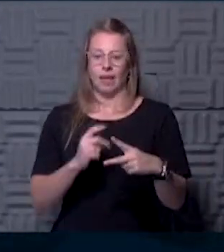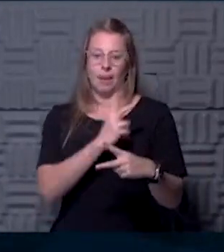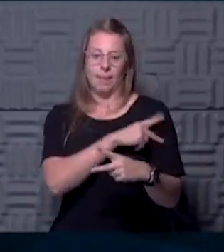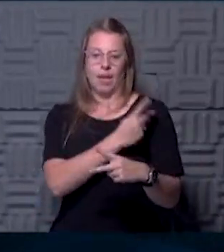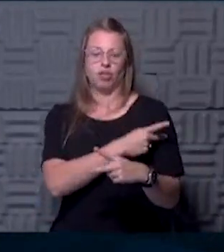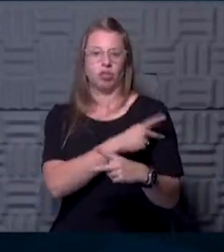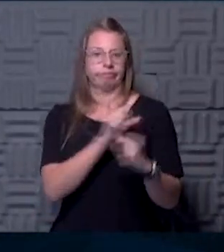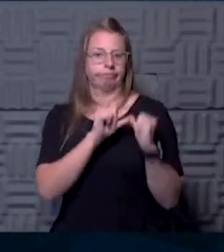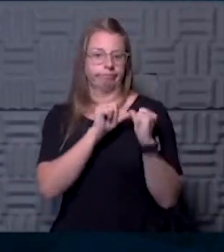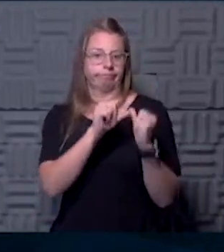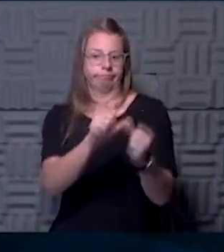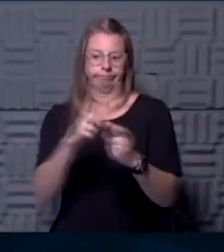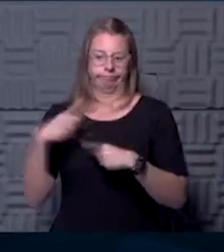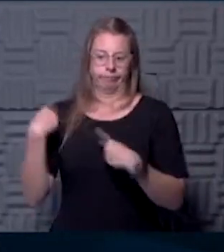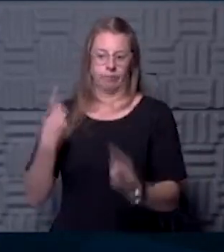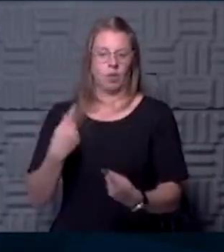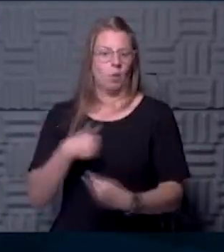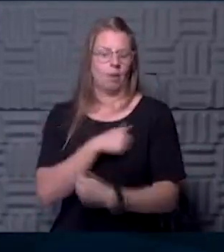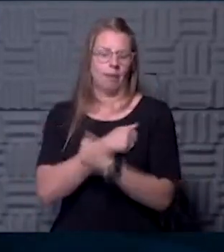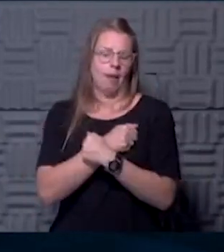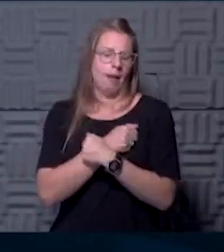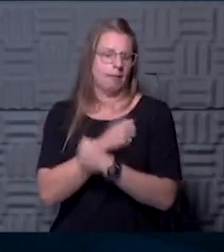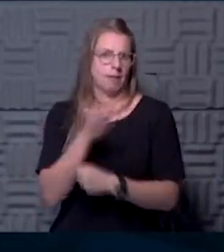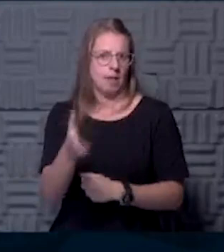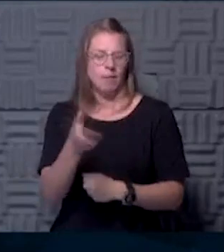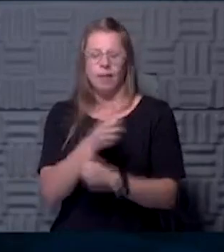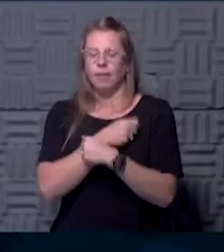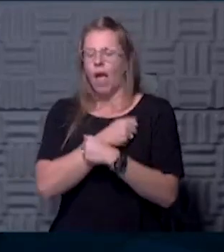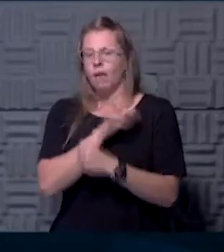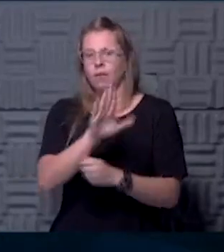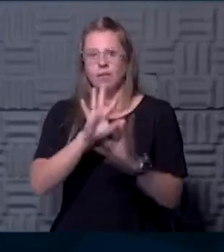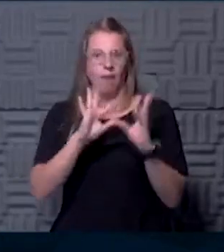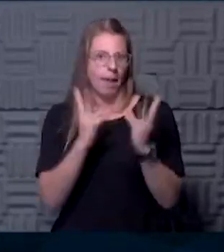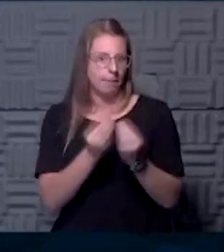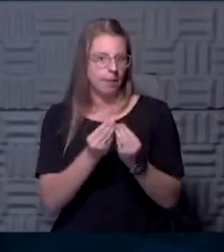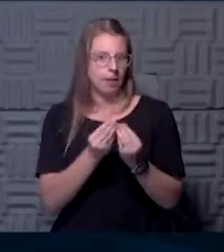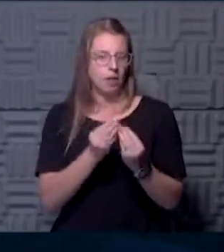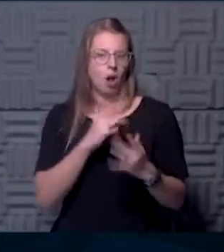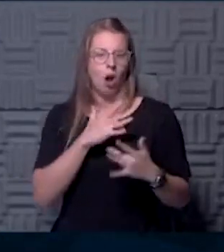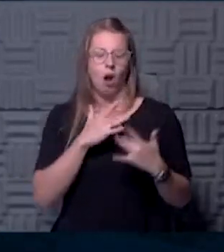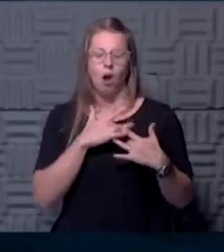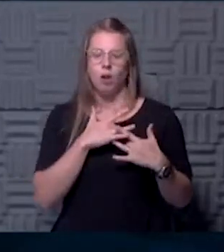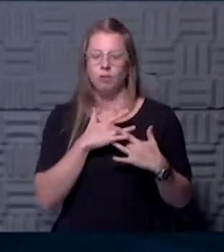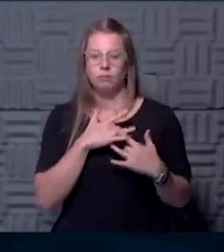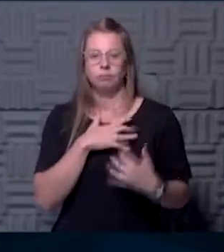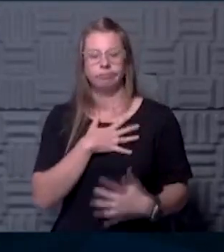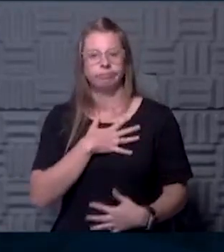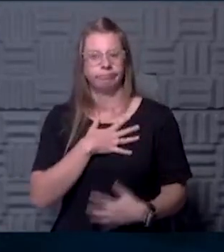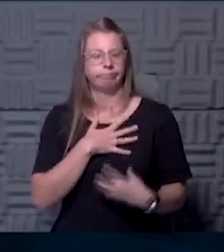some time, and we loved him and we loved his family, and your heart just breaks for them.